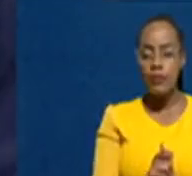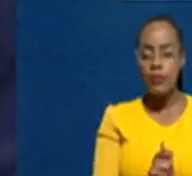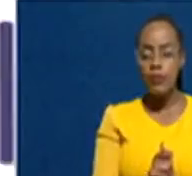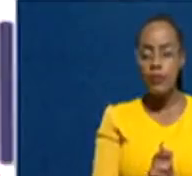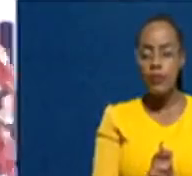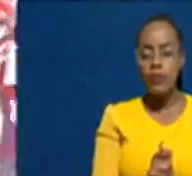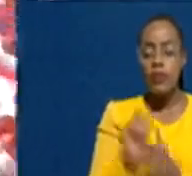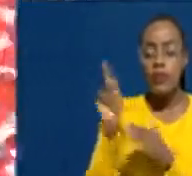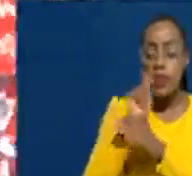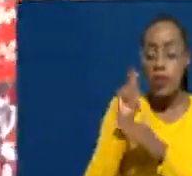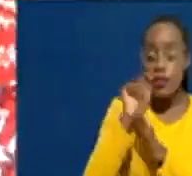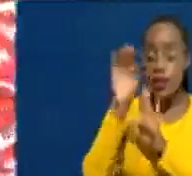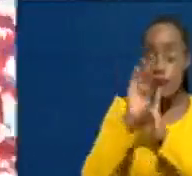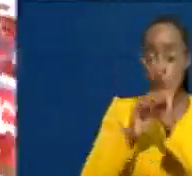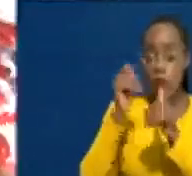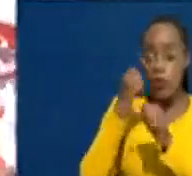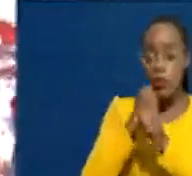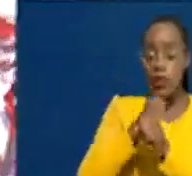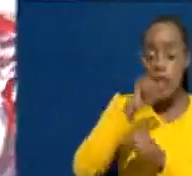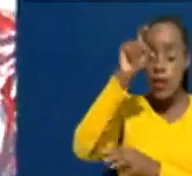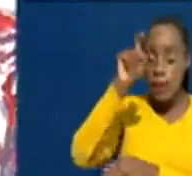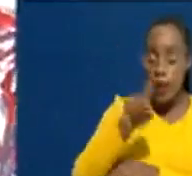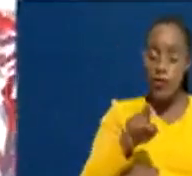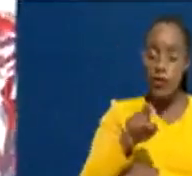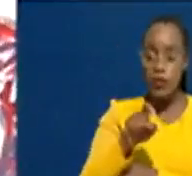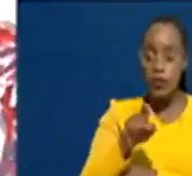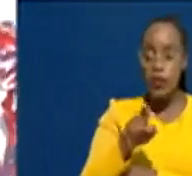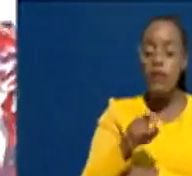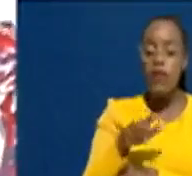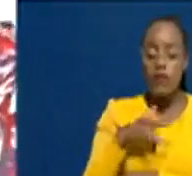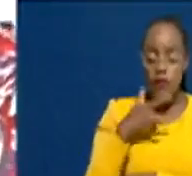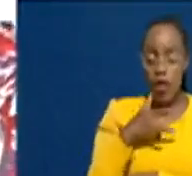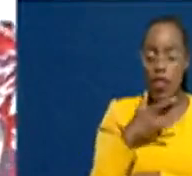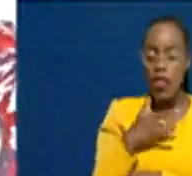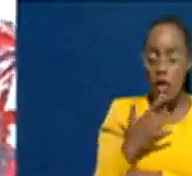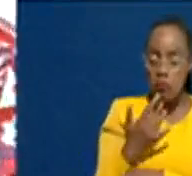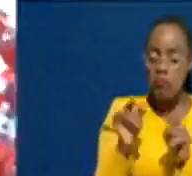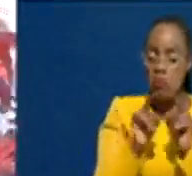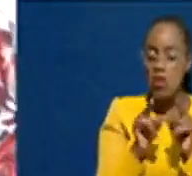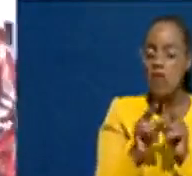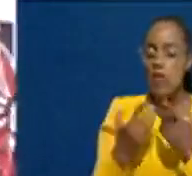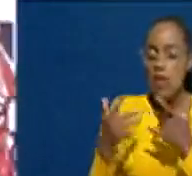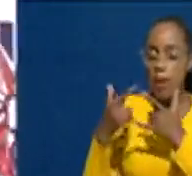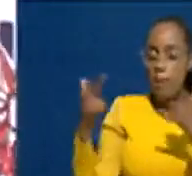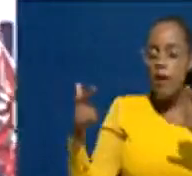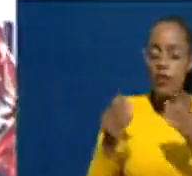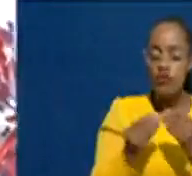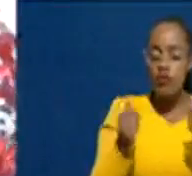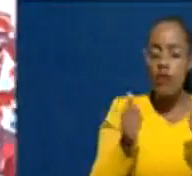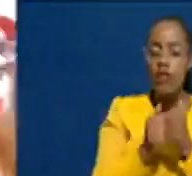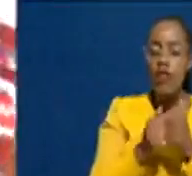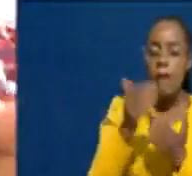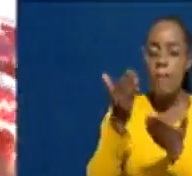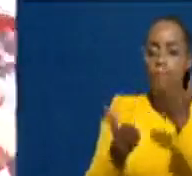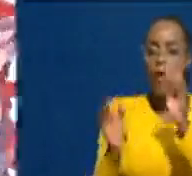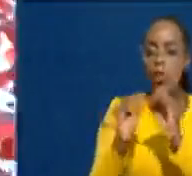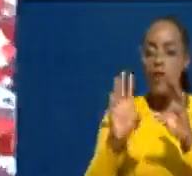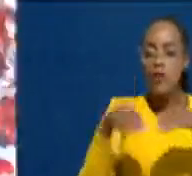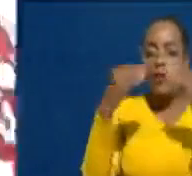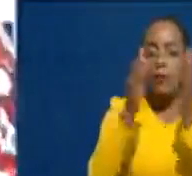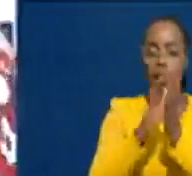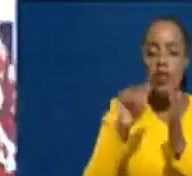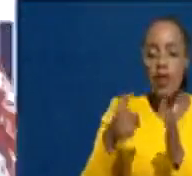So the training programs we run must fill the skill gaps that we have and addressing the imbalances between supply and